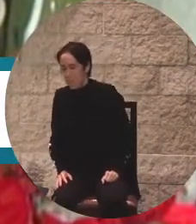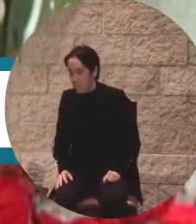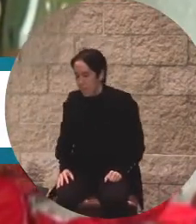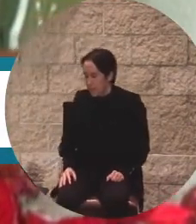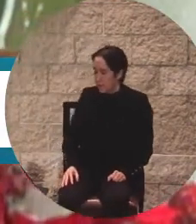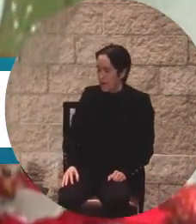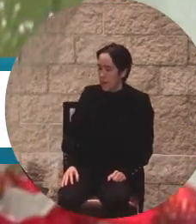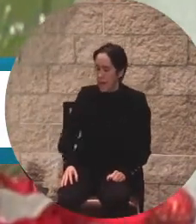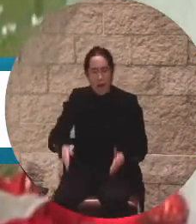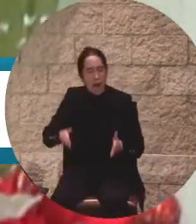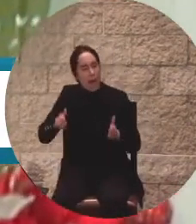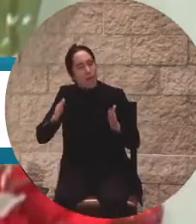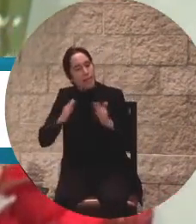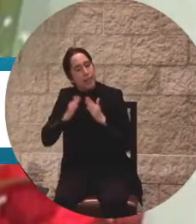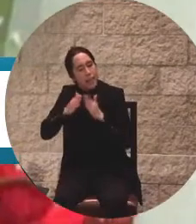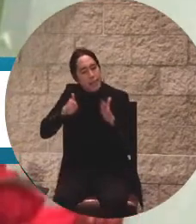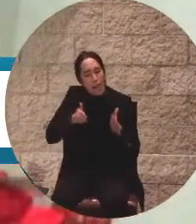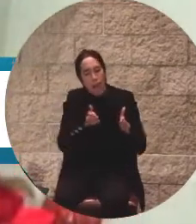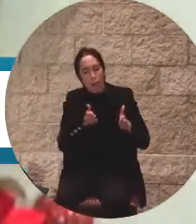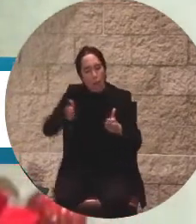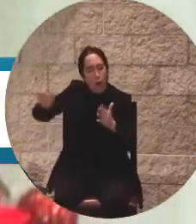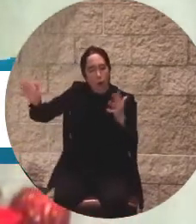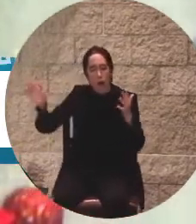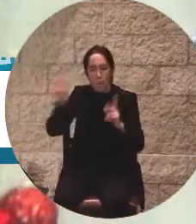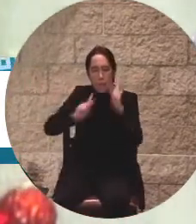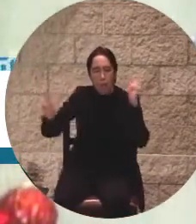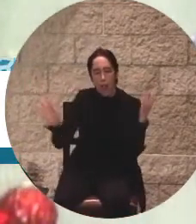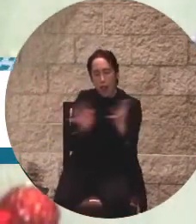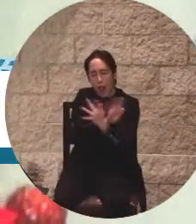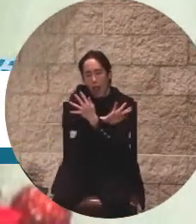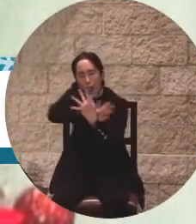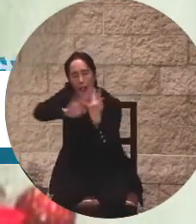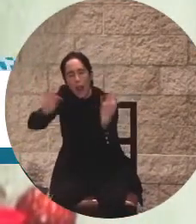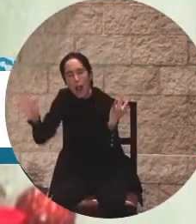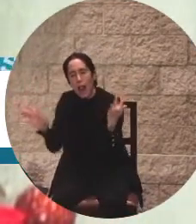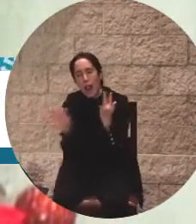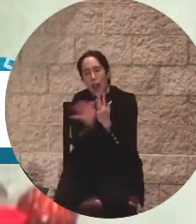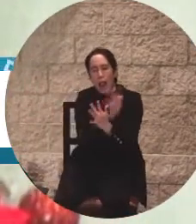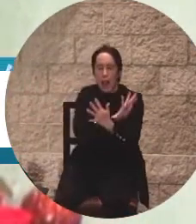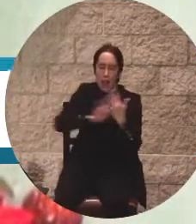City sidewalks, busy sidewalks,